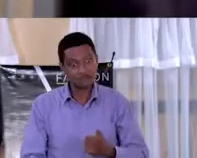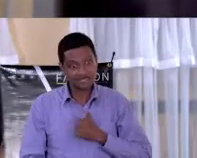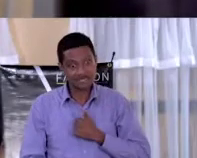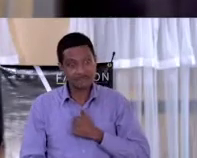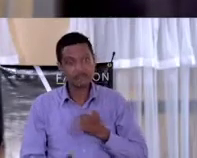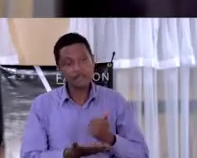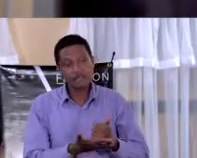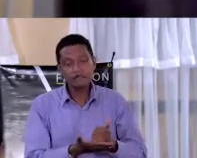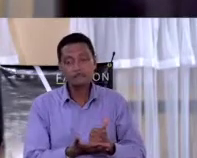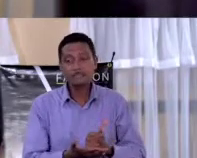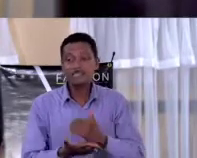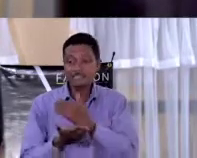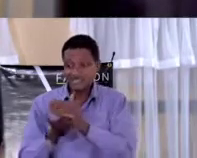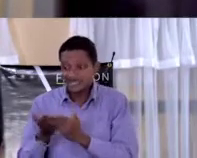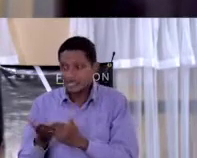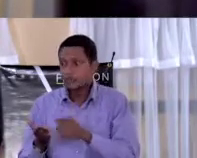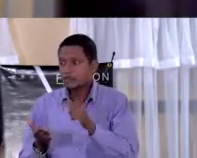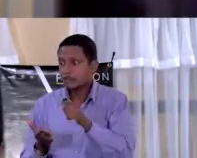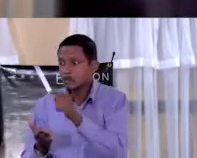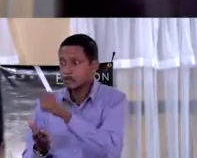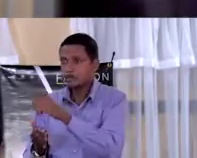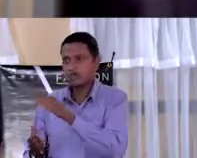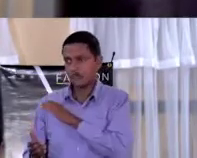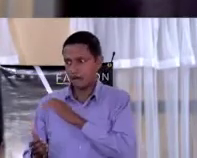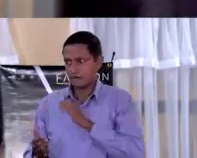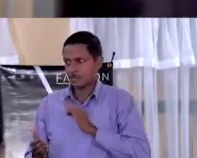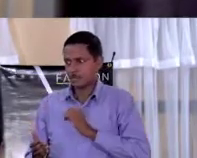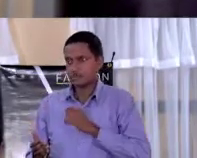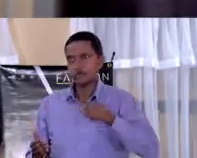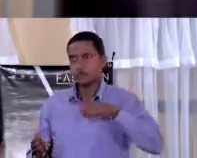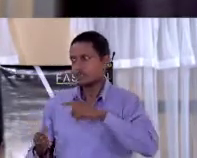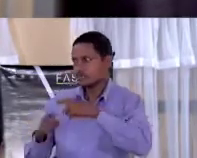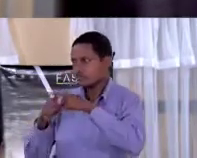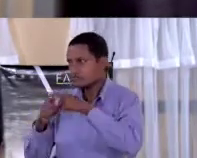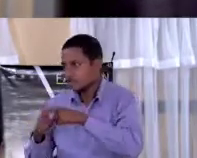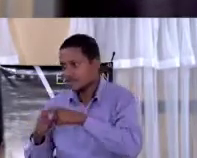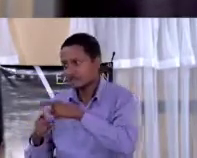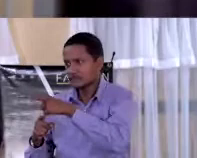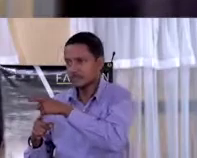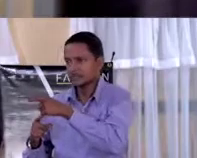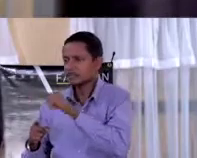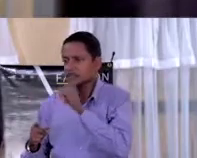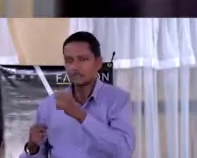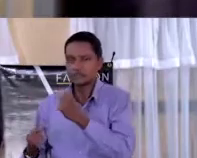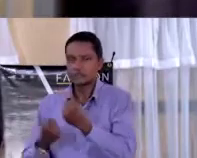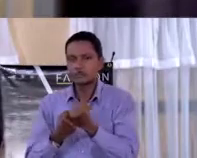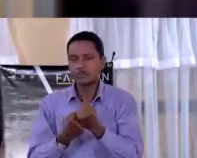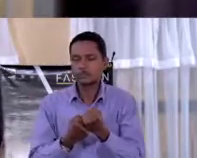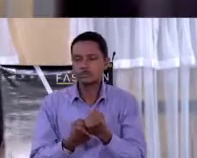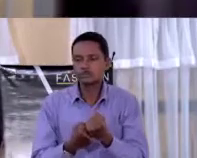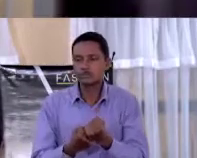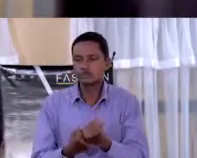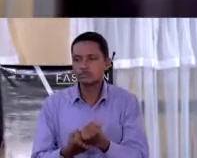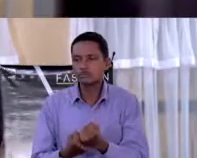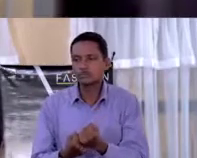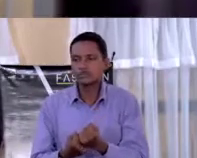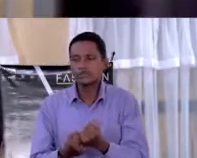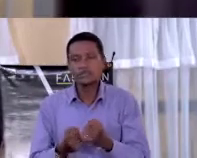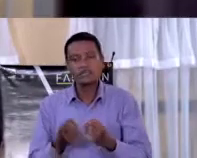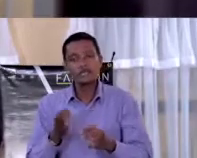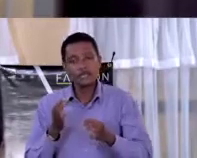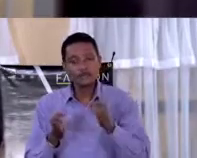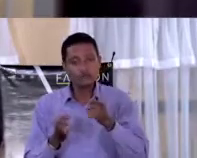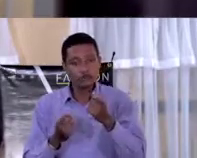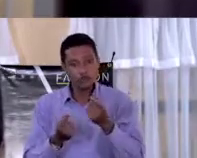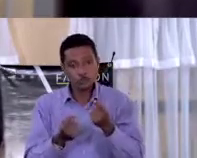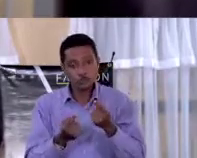have turned to didn't support the funding of them to move. Because you need to move. If you did a fashion week here, you